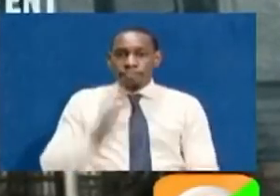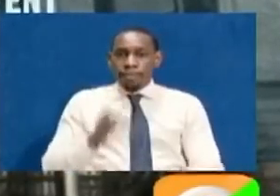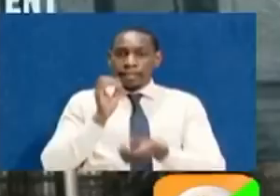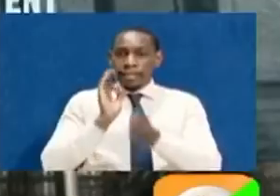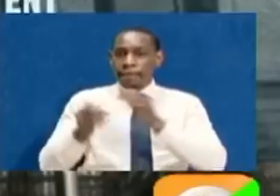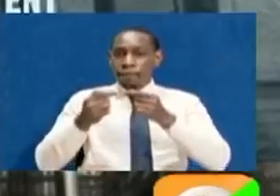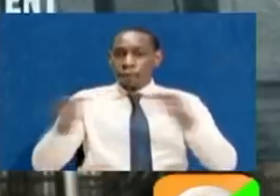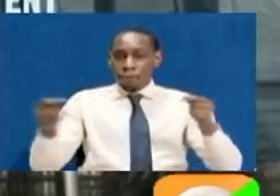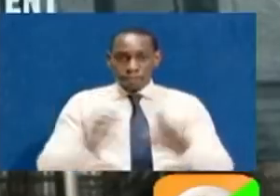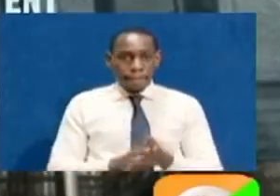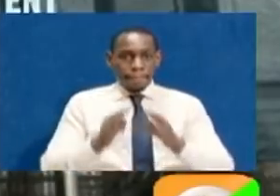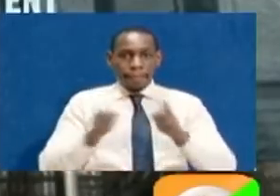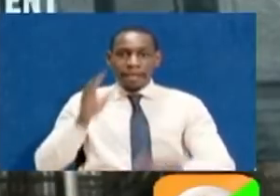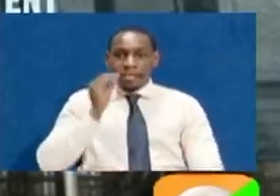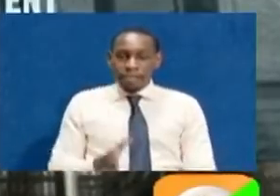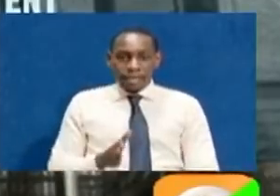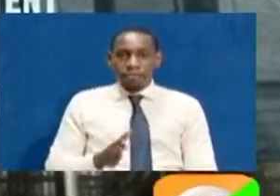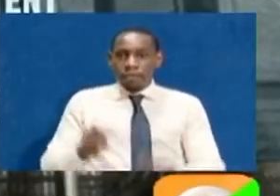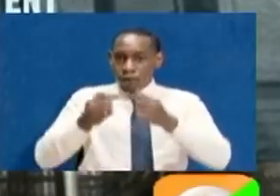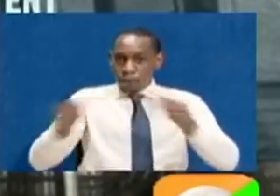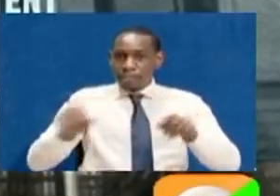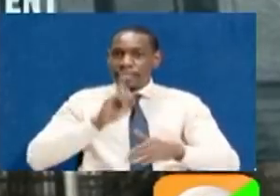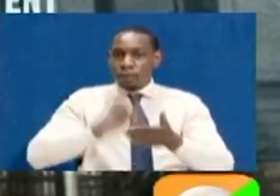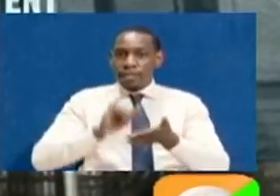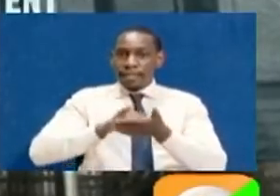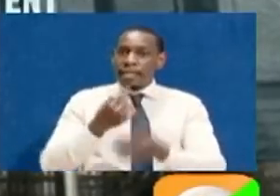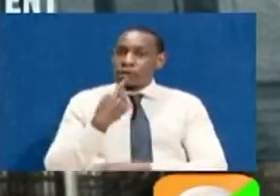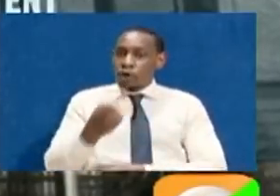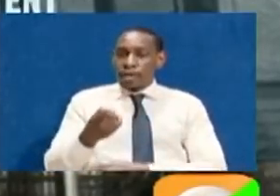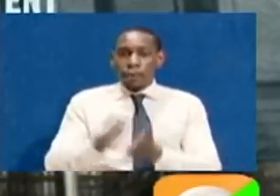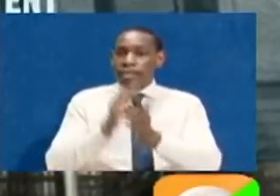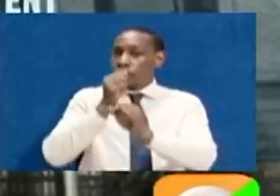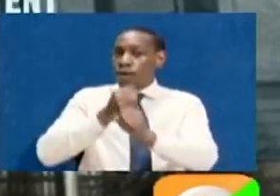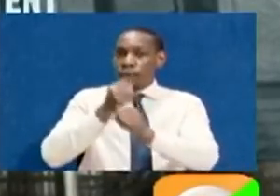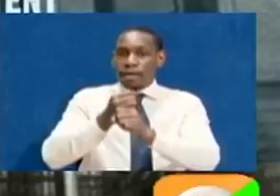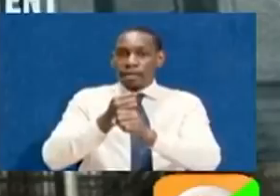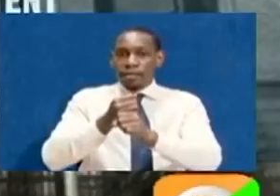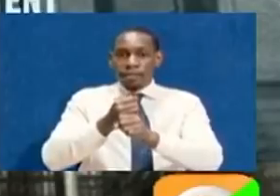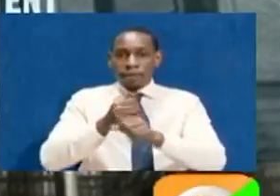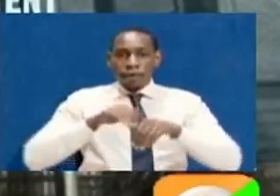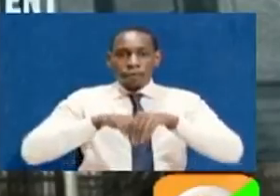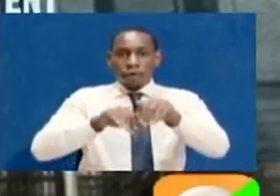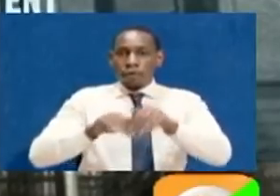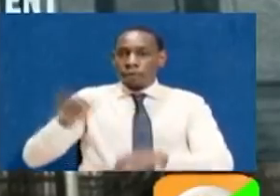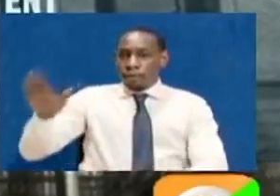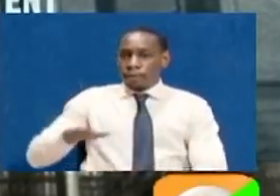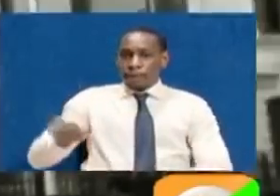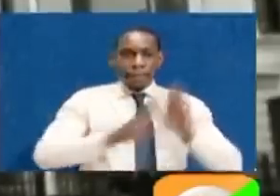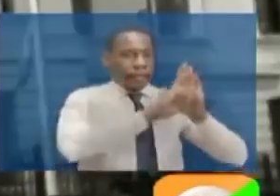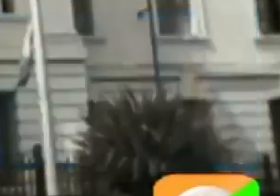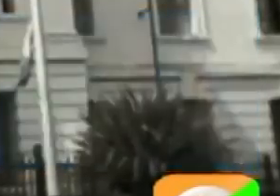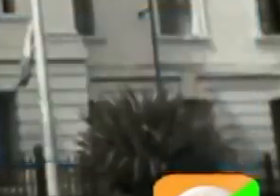defy. But Elachi was adamant, claiming Tuju's instructions and execution were inconsistent with the Assembly's standing